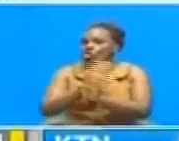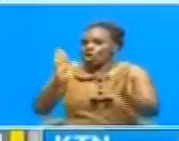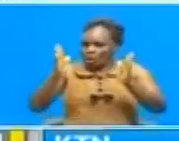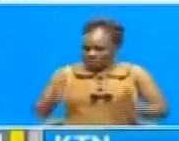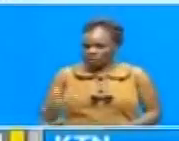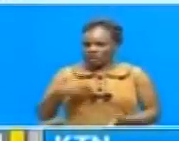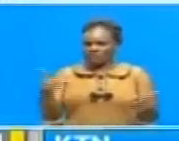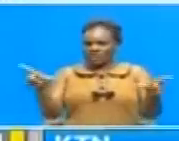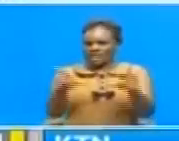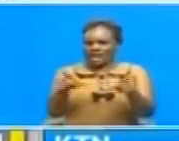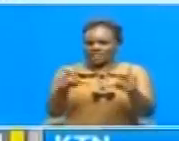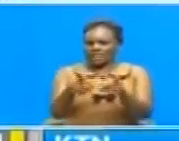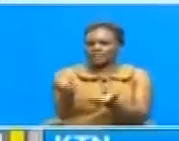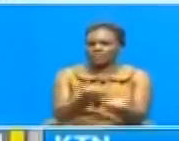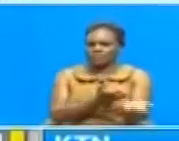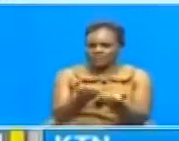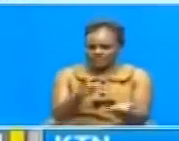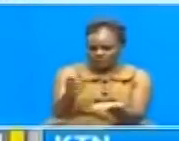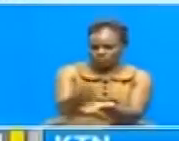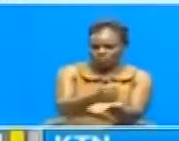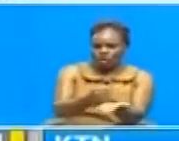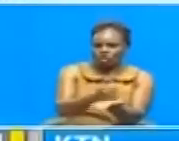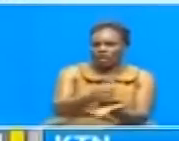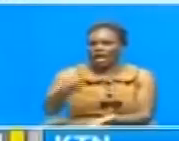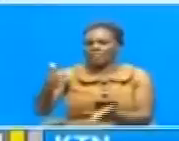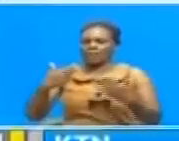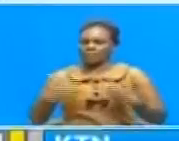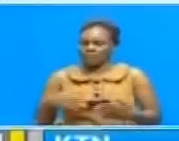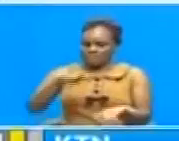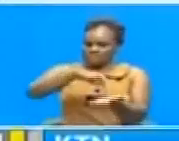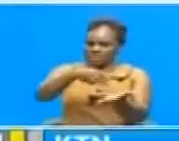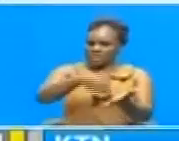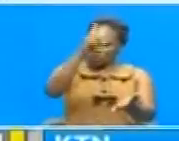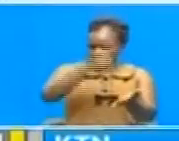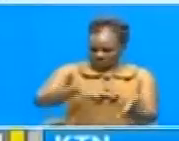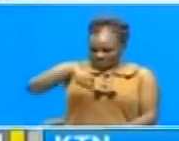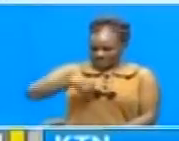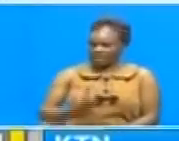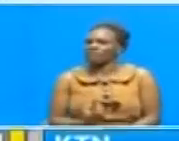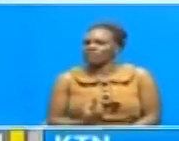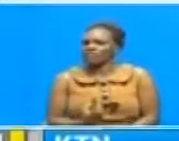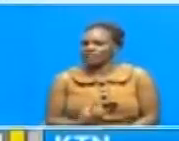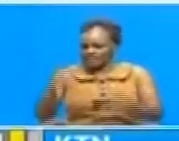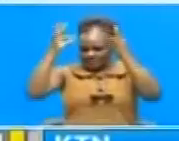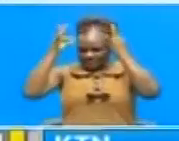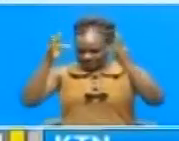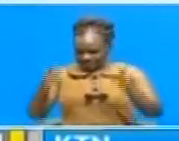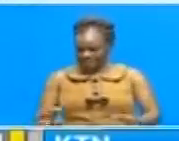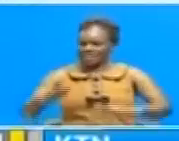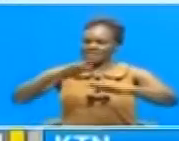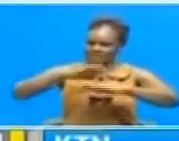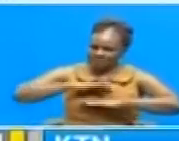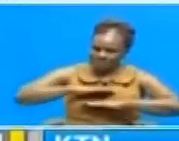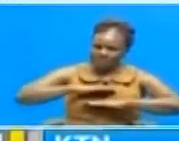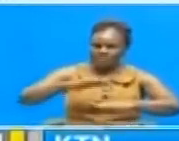any license to sell something that is poisonous to others. Therefore, in ourselves, we decided that enough was